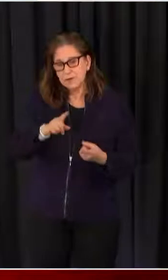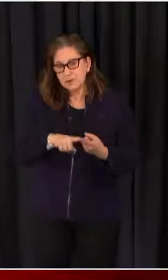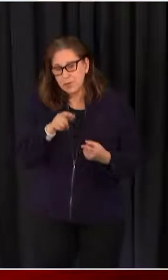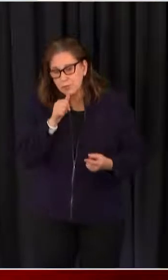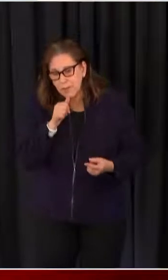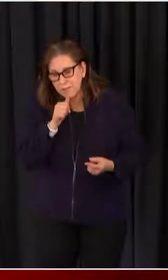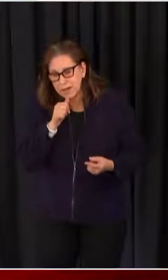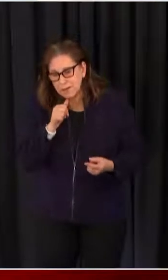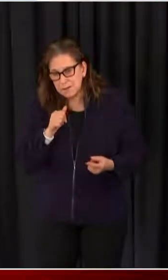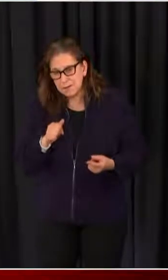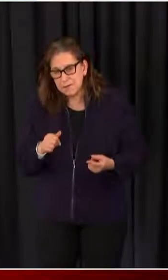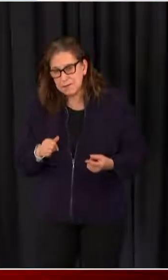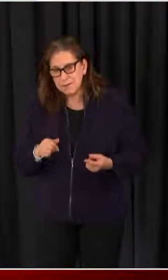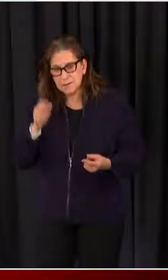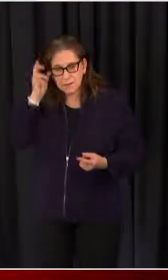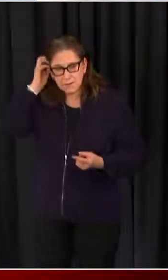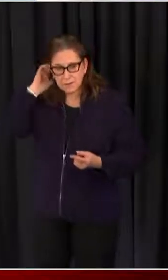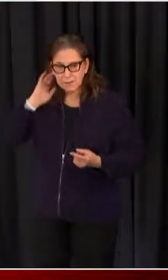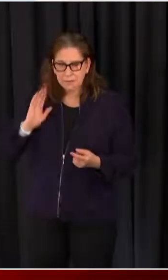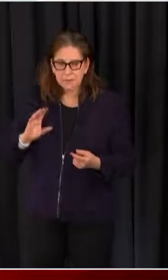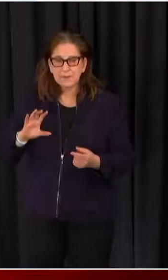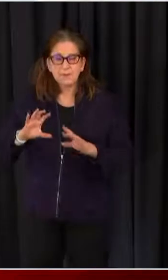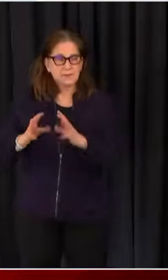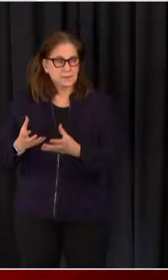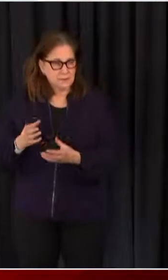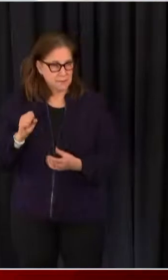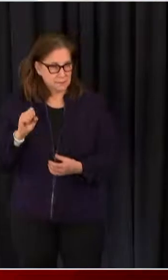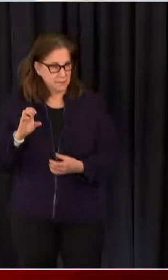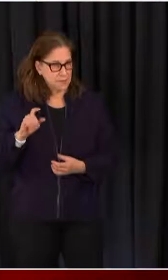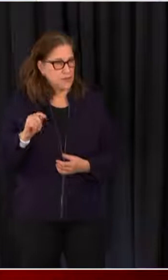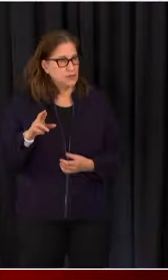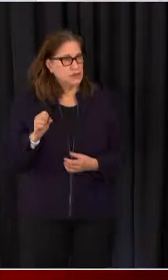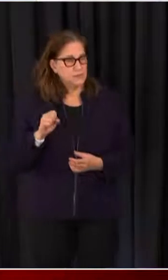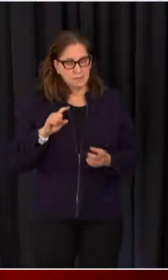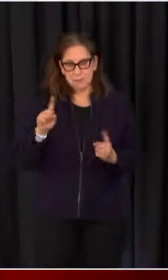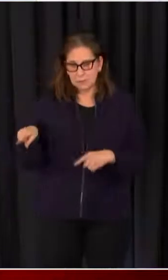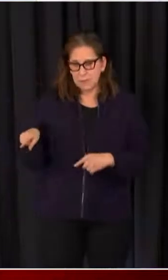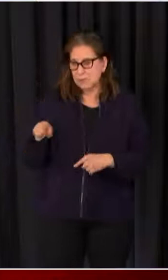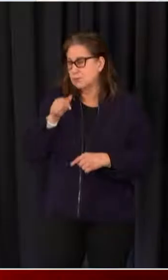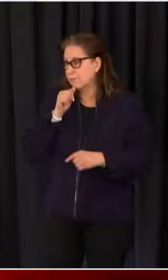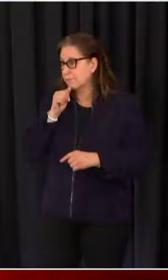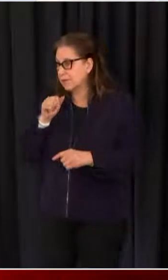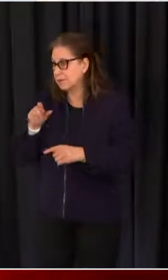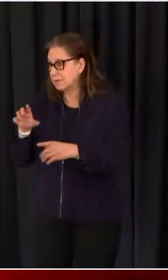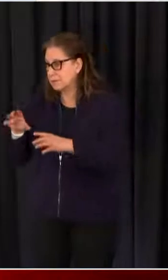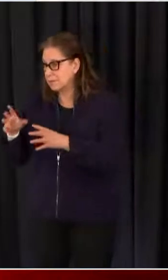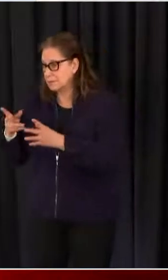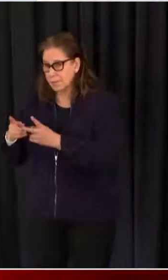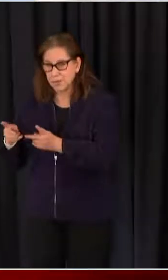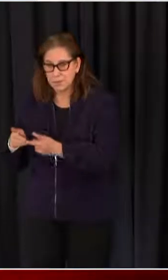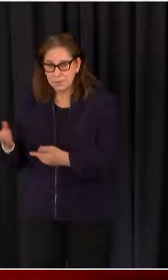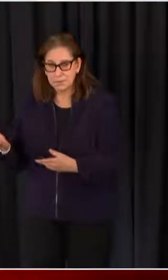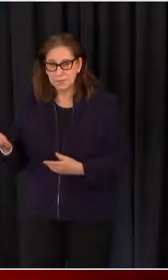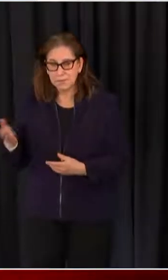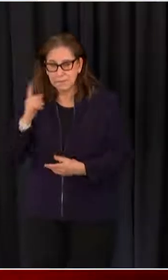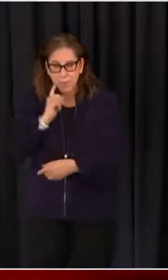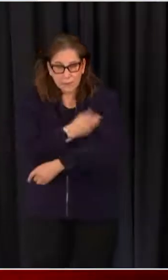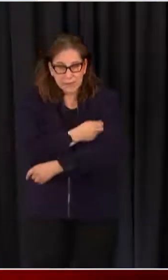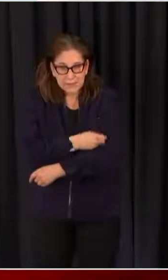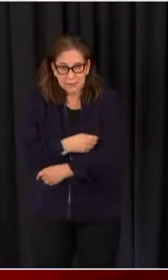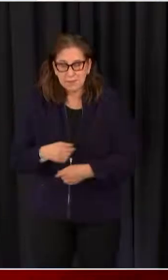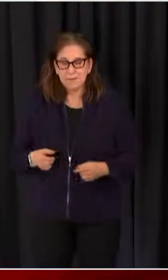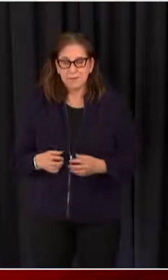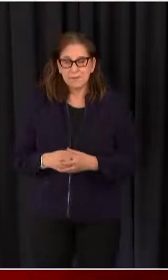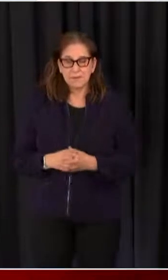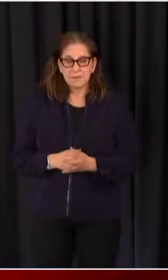opportunity to go in and pre-register at any time. The online portal will be available 24/7, 365, barring any need to